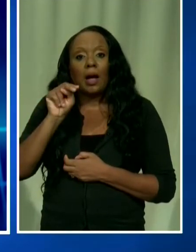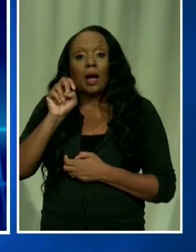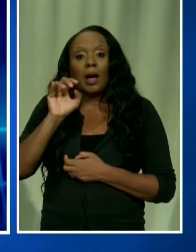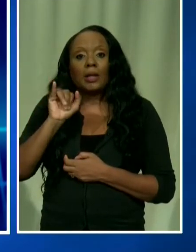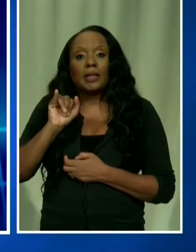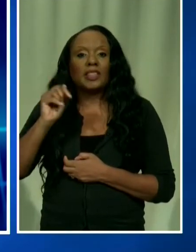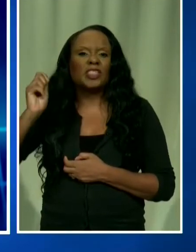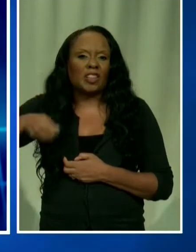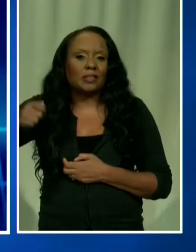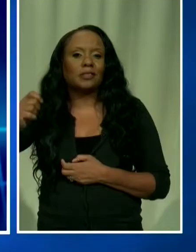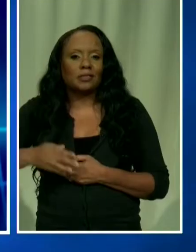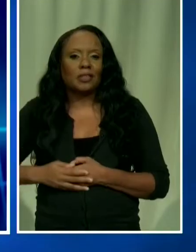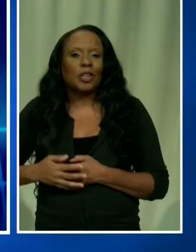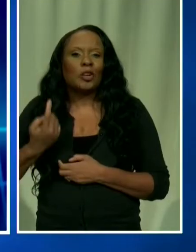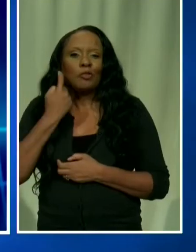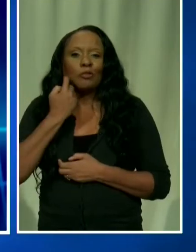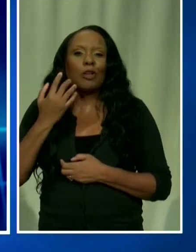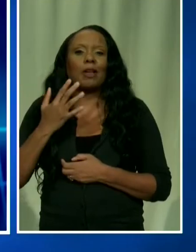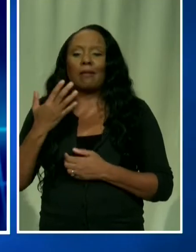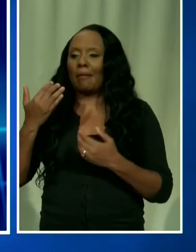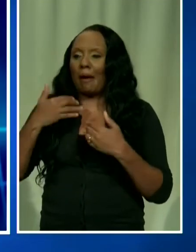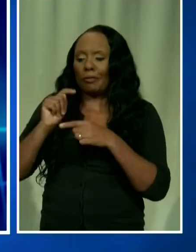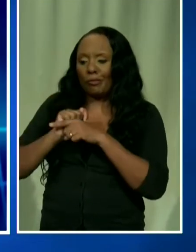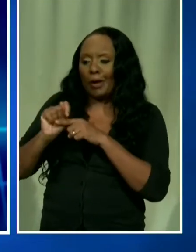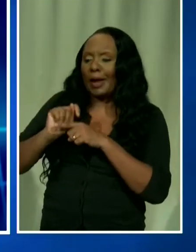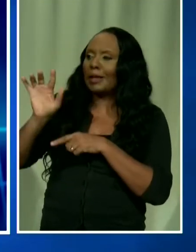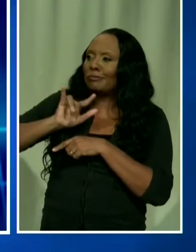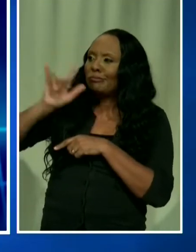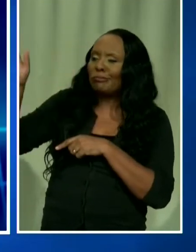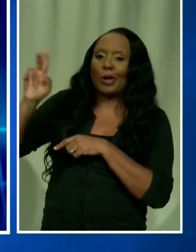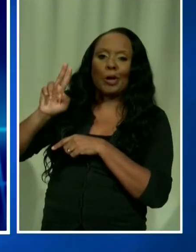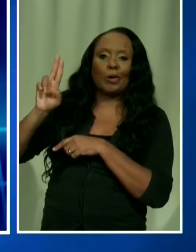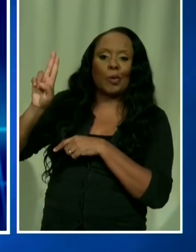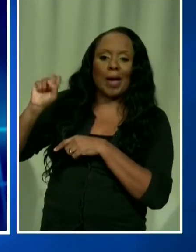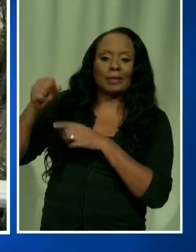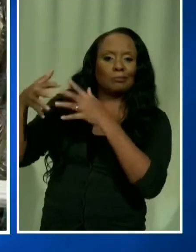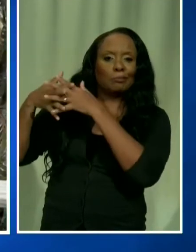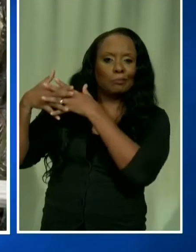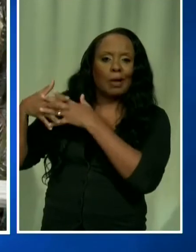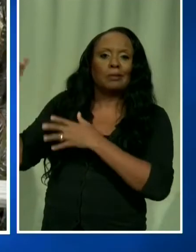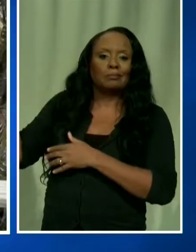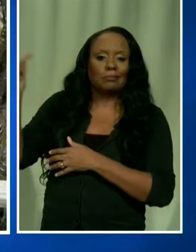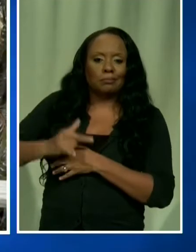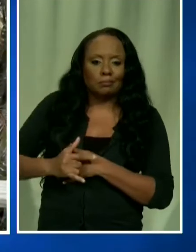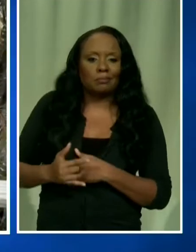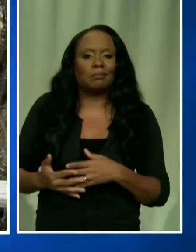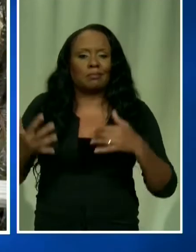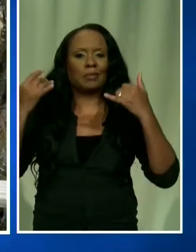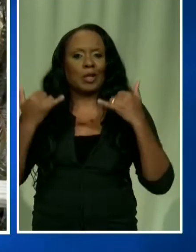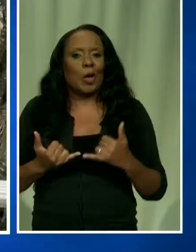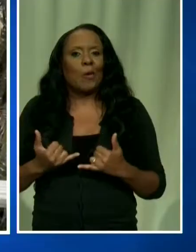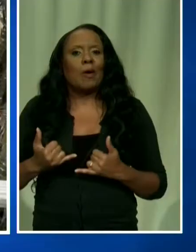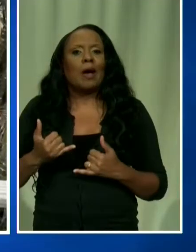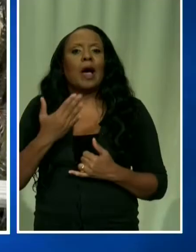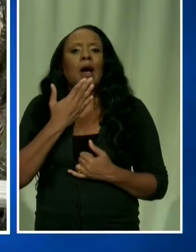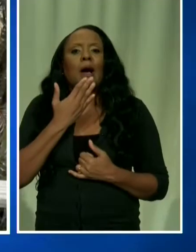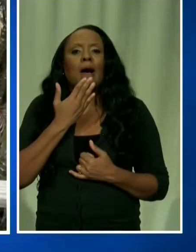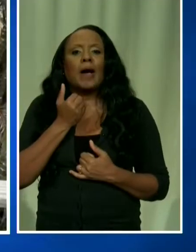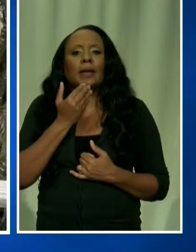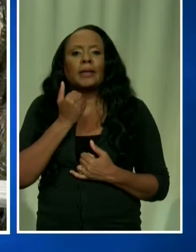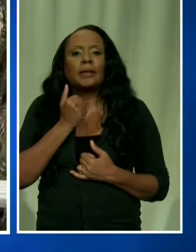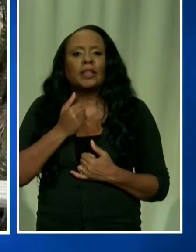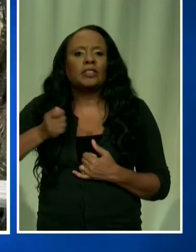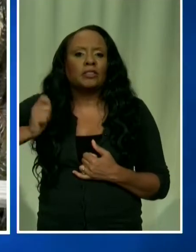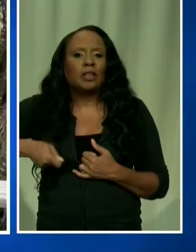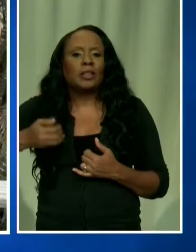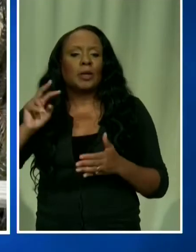Small. Now, he's just returned from training in the United States and told the Business Report the presence of a honey judge in Barbados would raise the